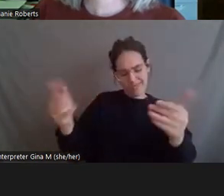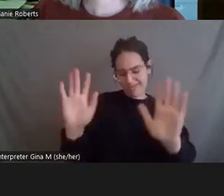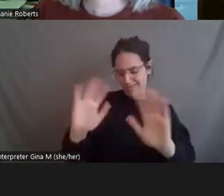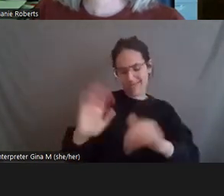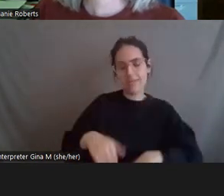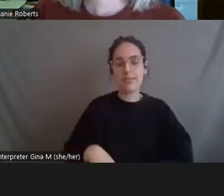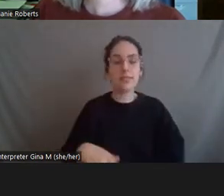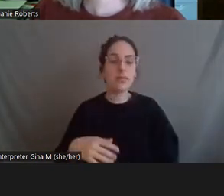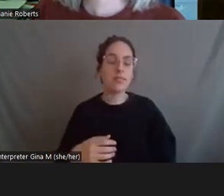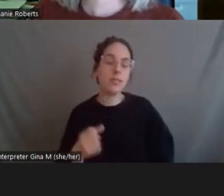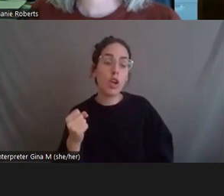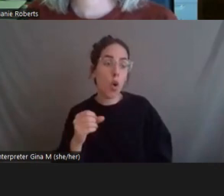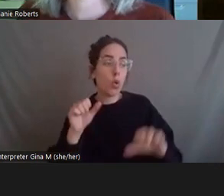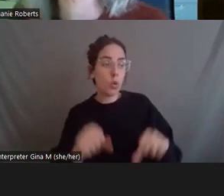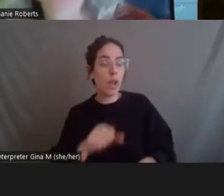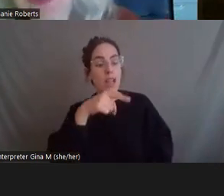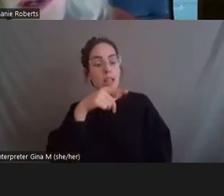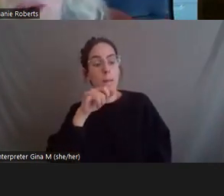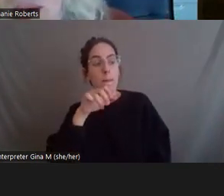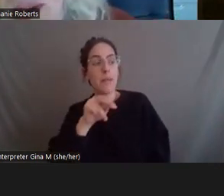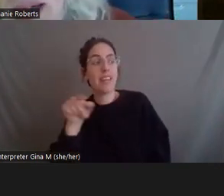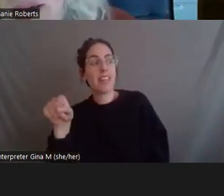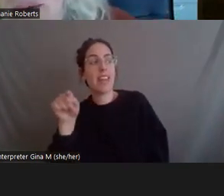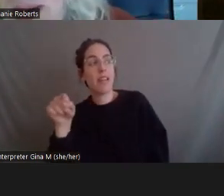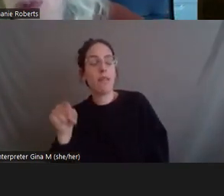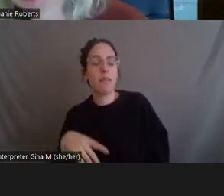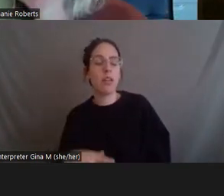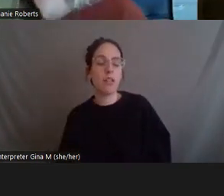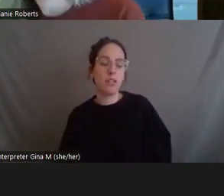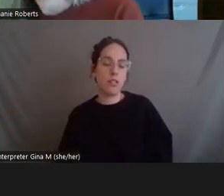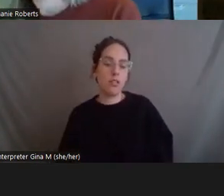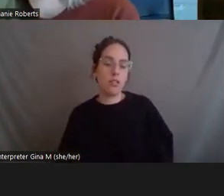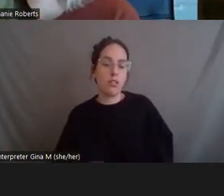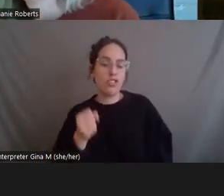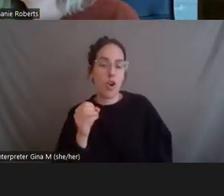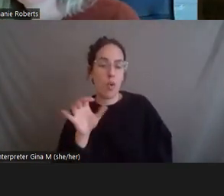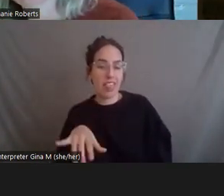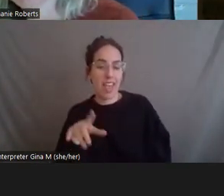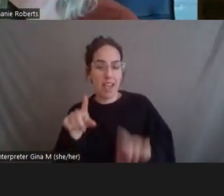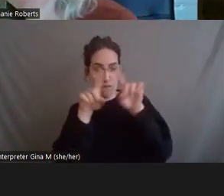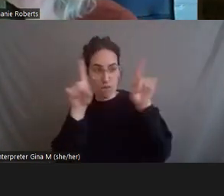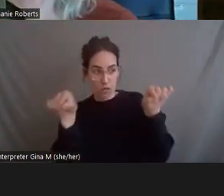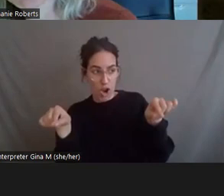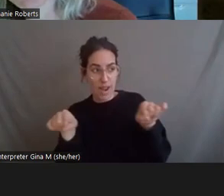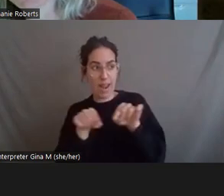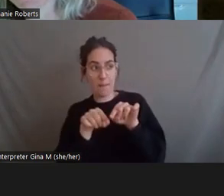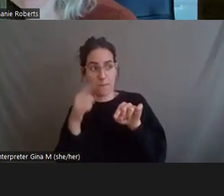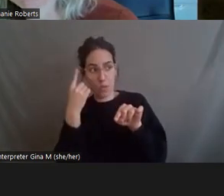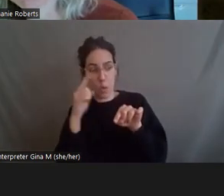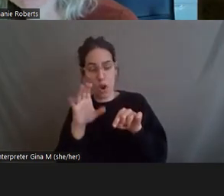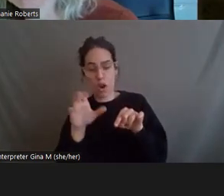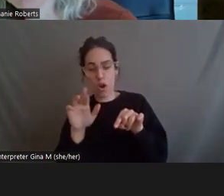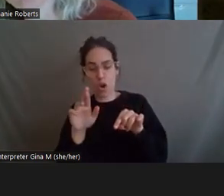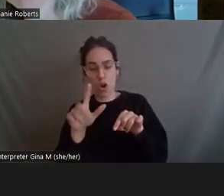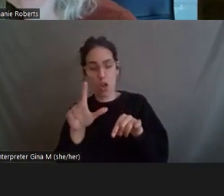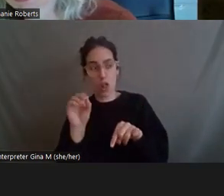him. So if you go up to your that little frame where Carlos is, you click on his frame and then